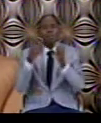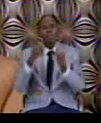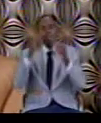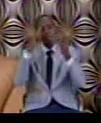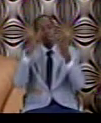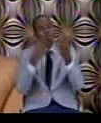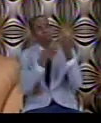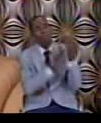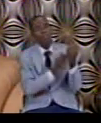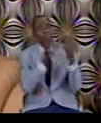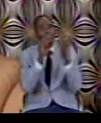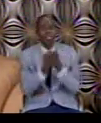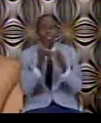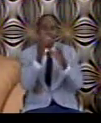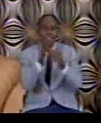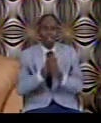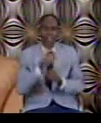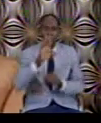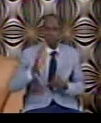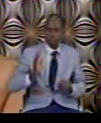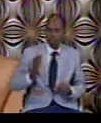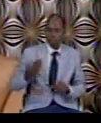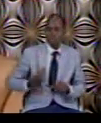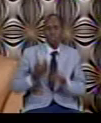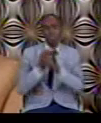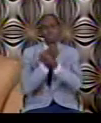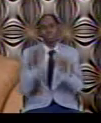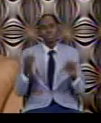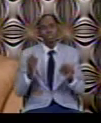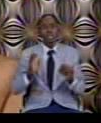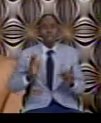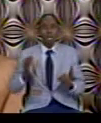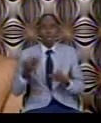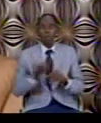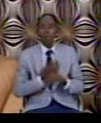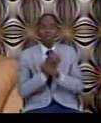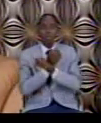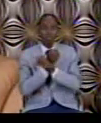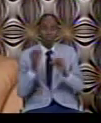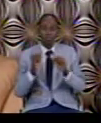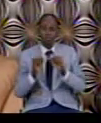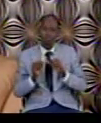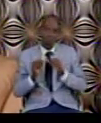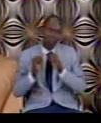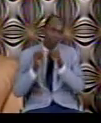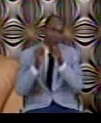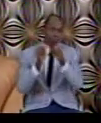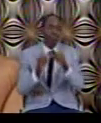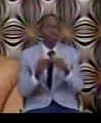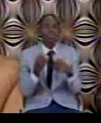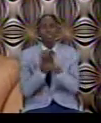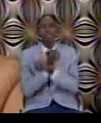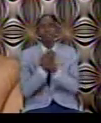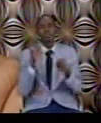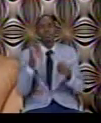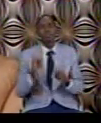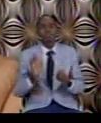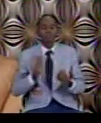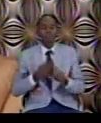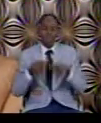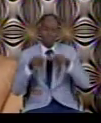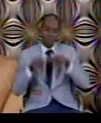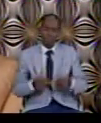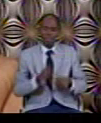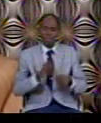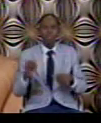your soul saved. Our salvation, enduring salvation, our salvation, abiding